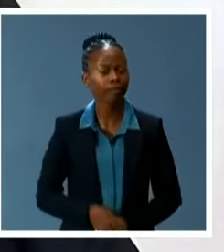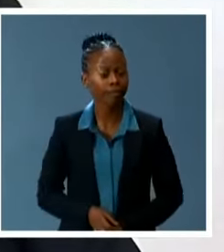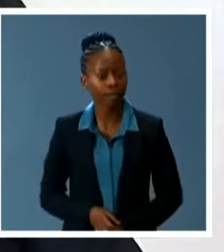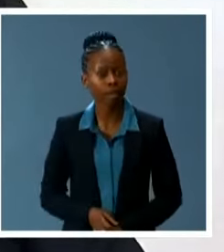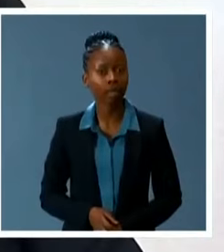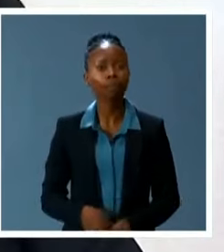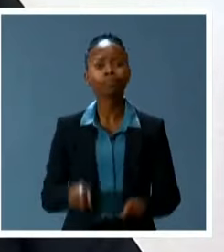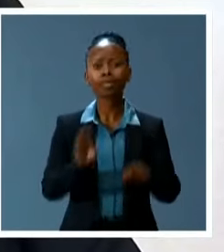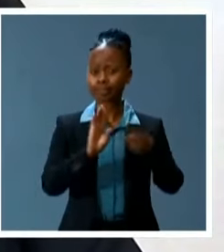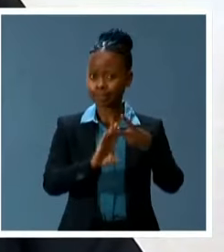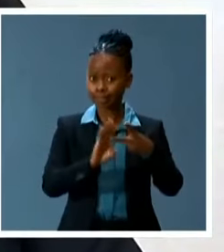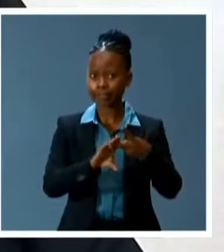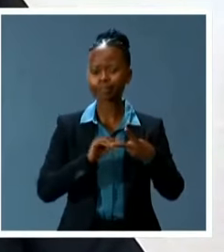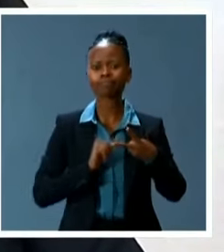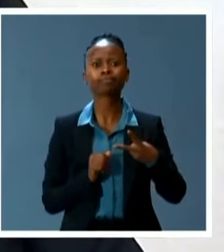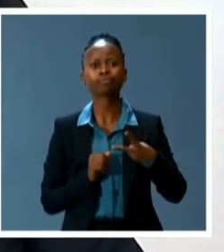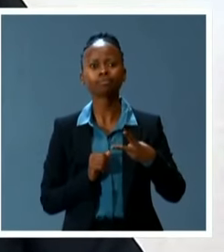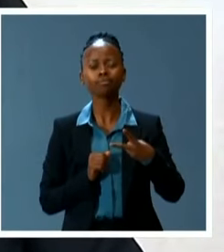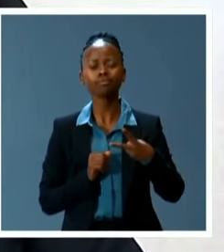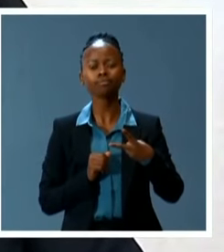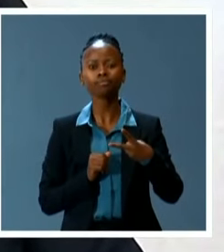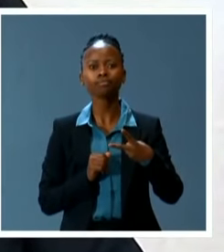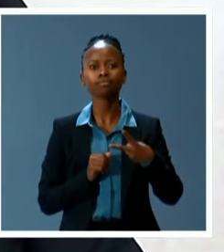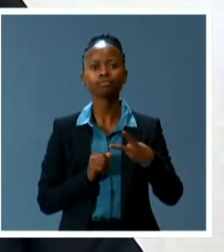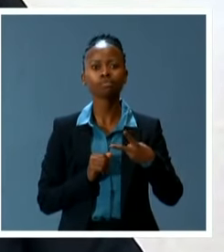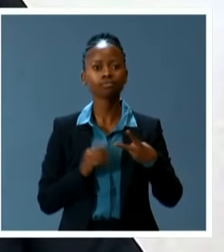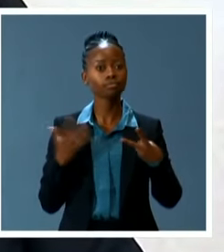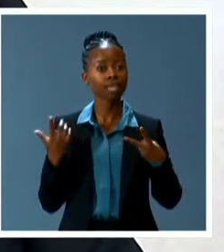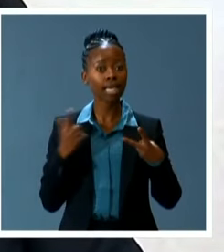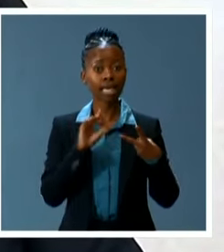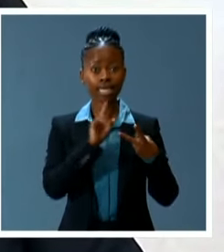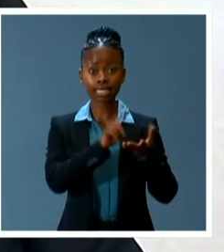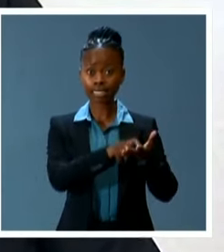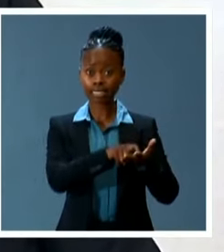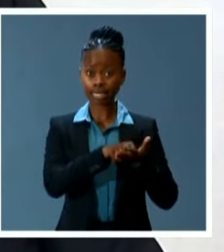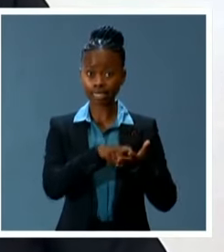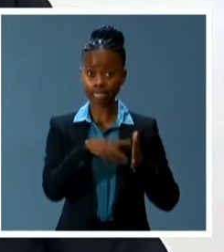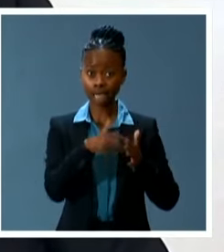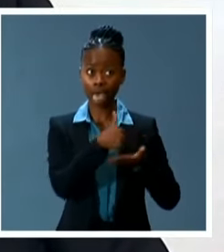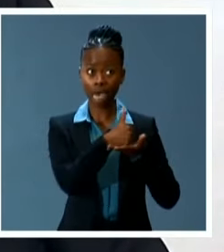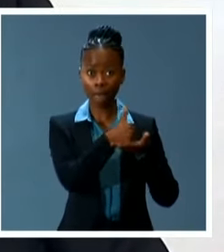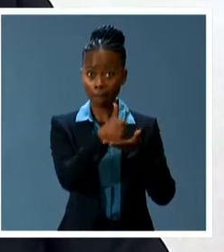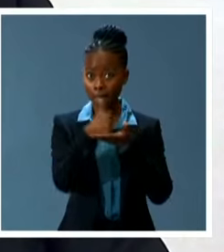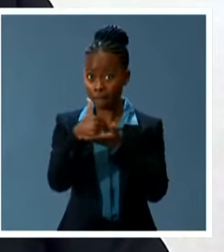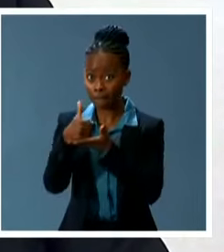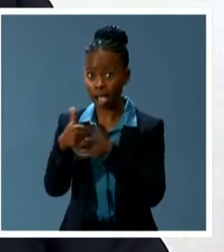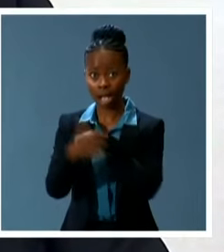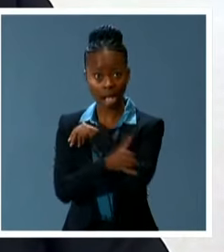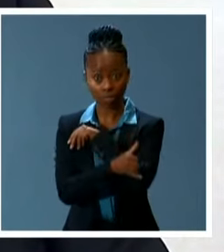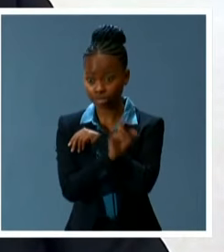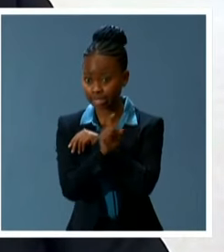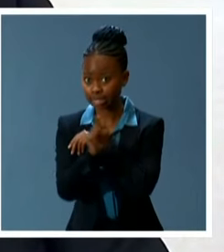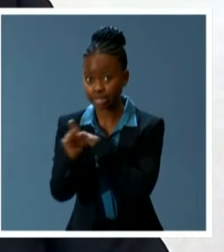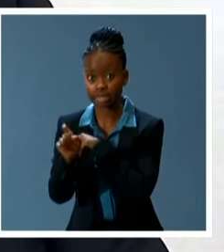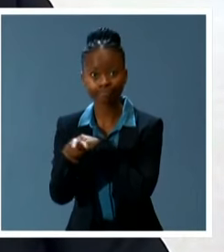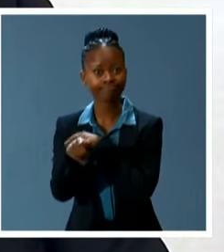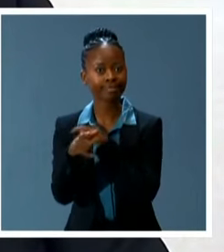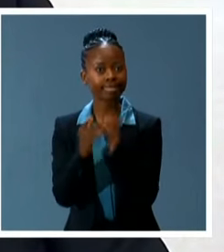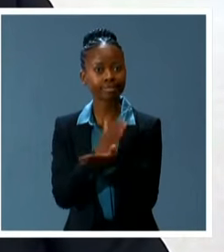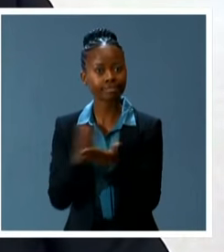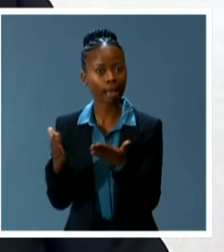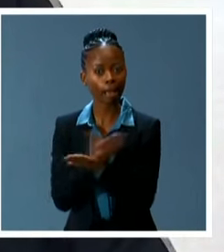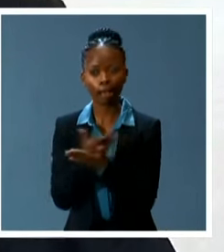need to look seriously into the need of debt relief to a number of countries in which there is no sustainability for their